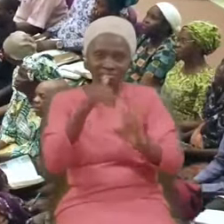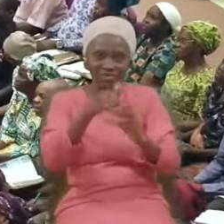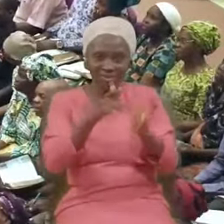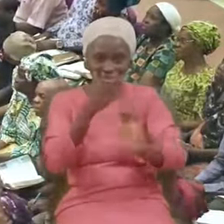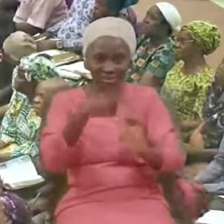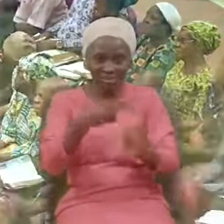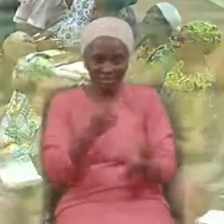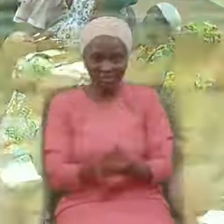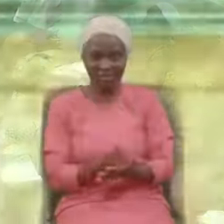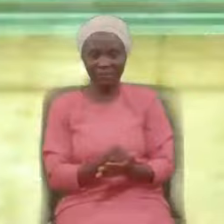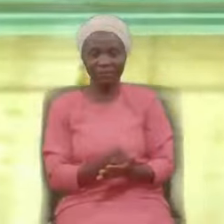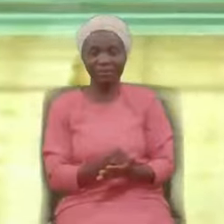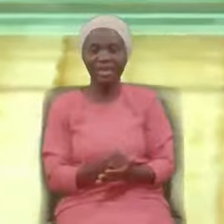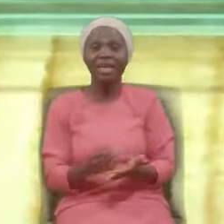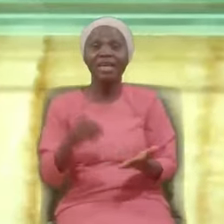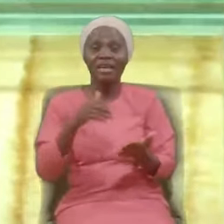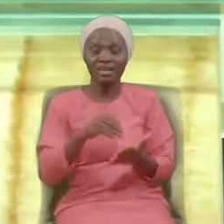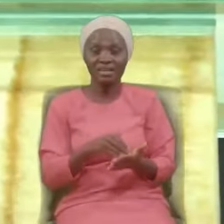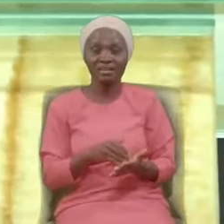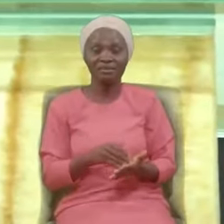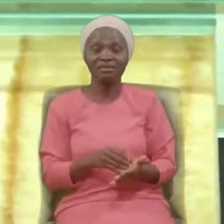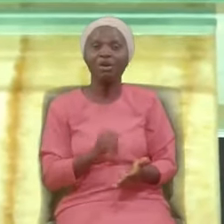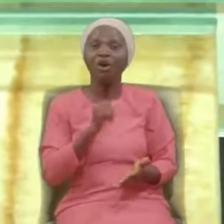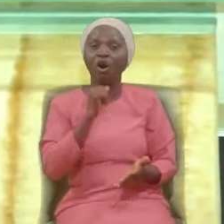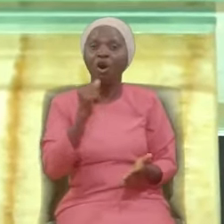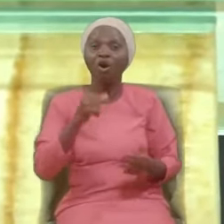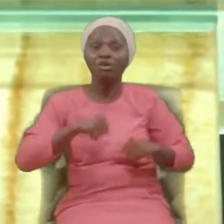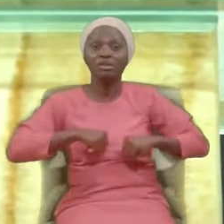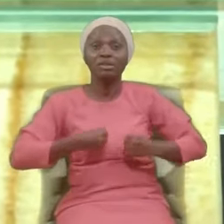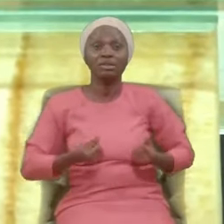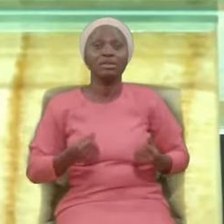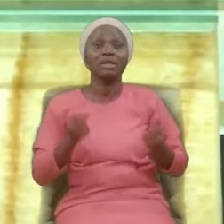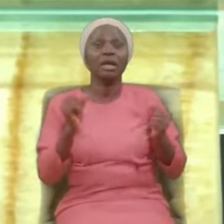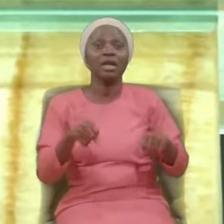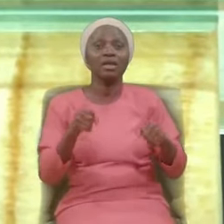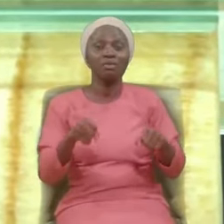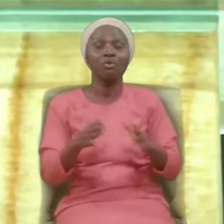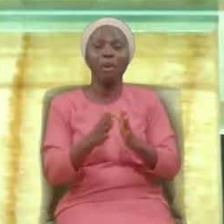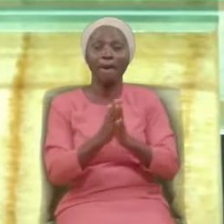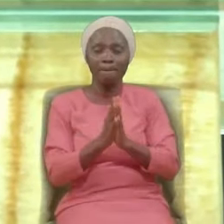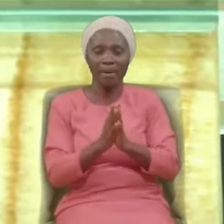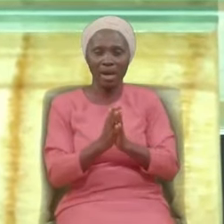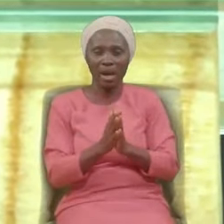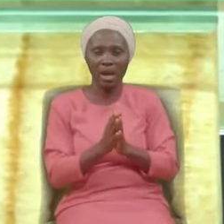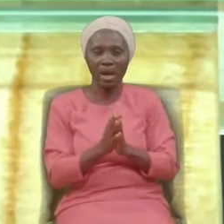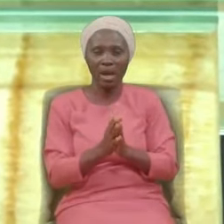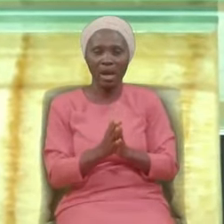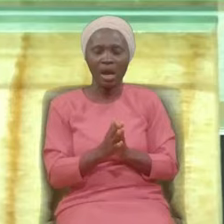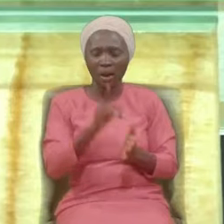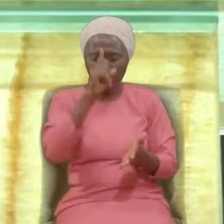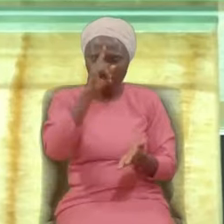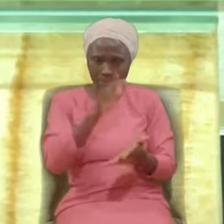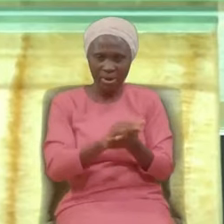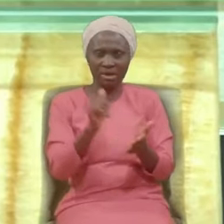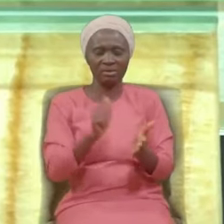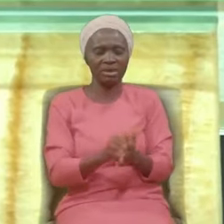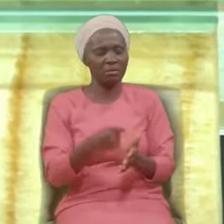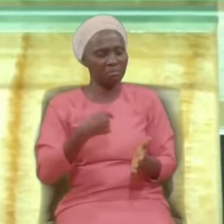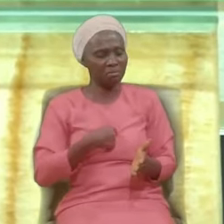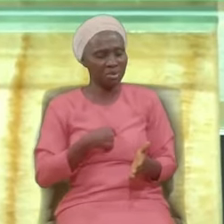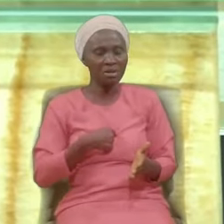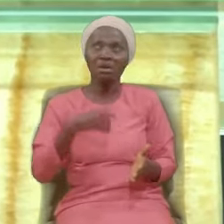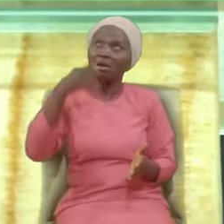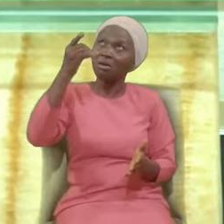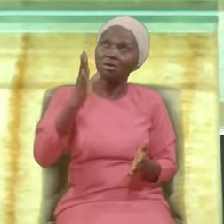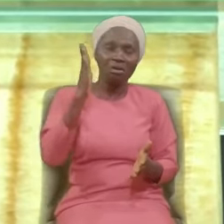Undeniable prayer. I will not be denied. I will not be denied. Until he comes and makes me